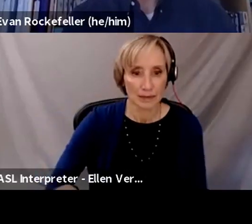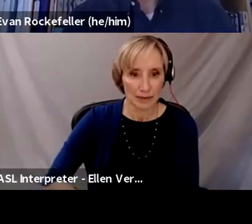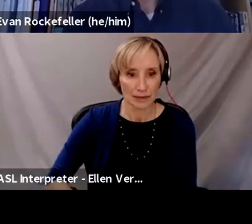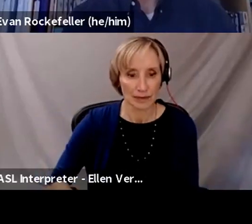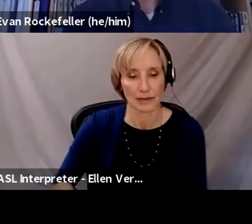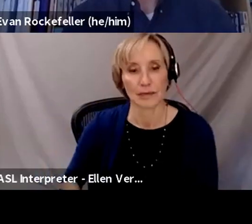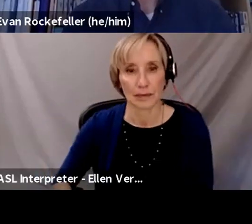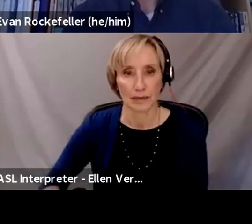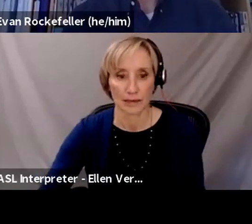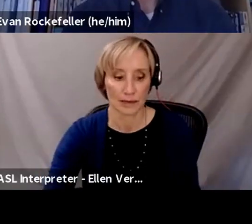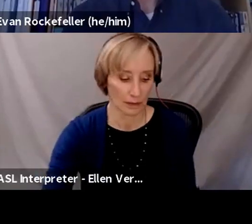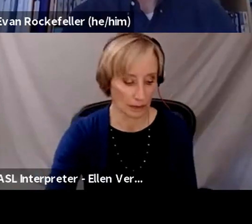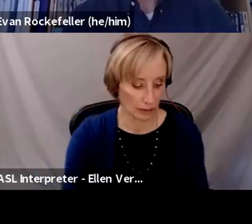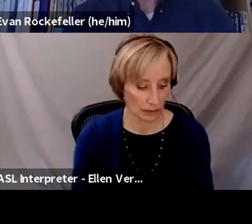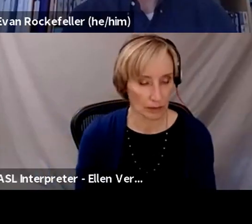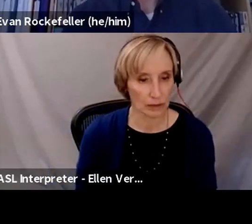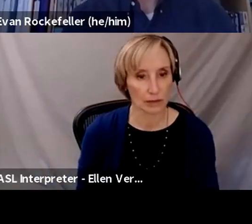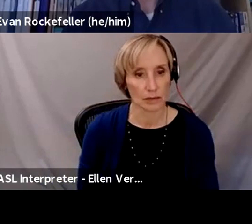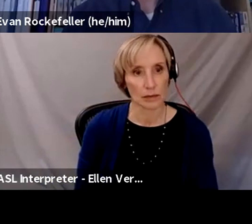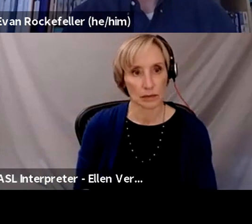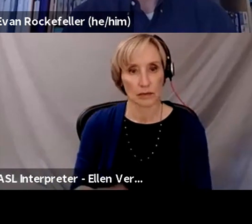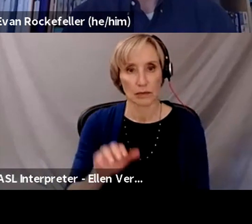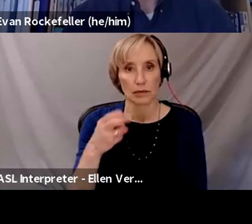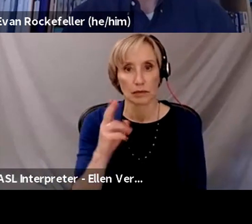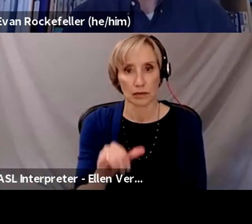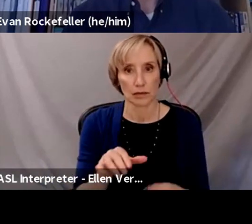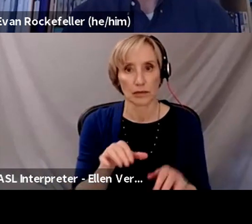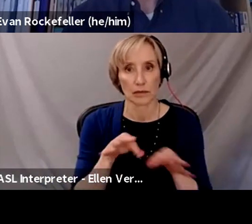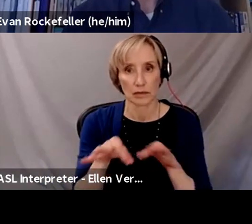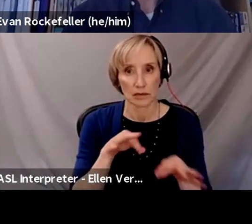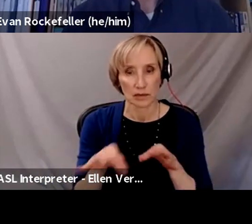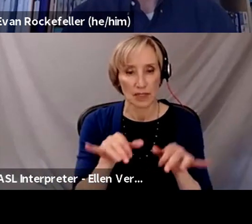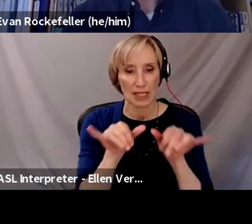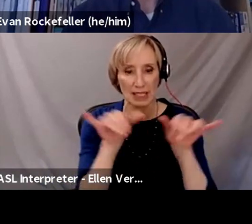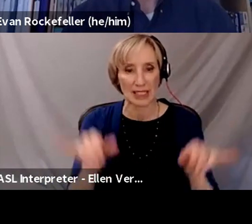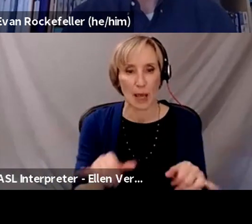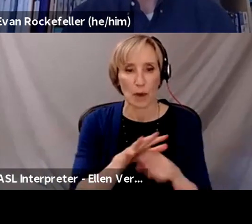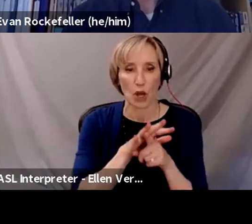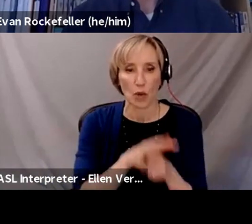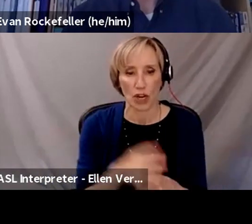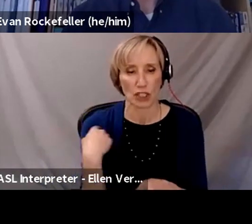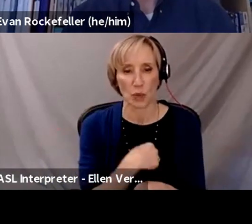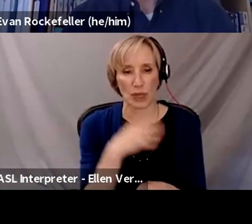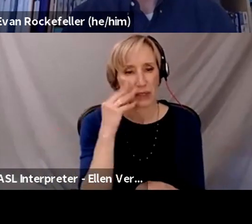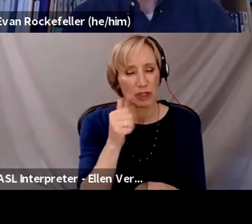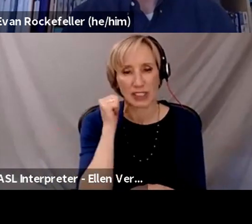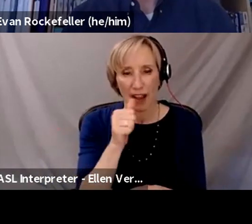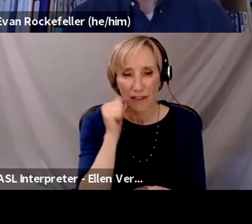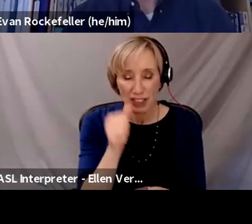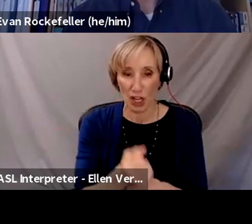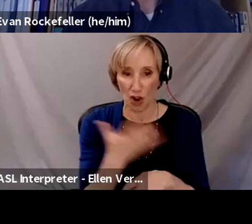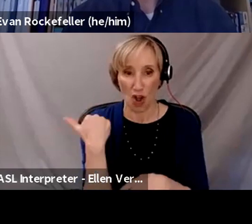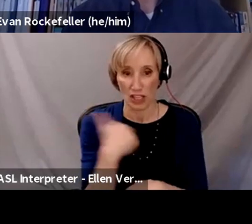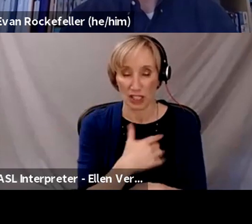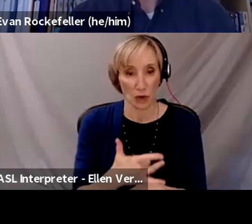of aggression, but then there's the smaller things within us and the systemic things that we experience every day that really highlight that. So I really appreciated